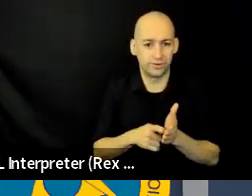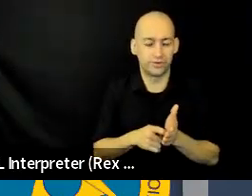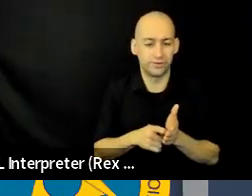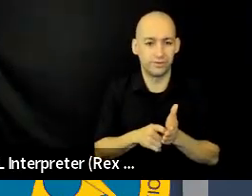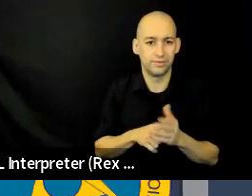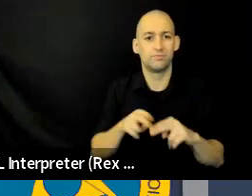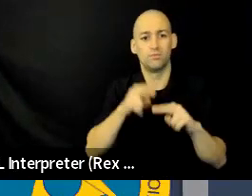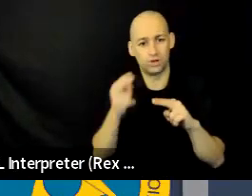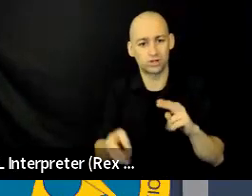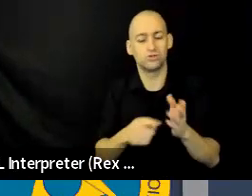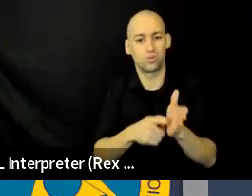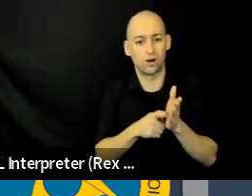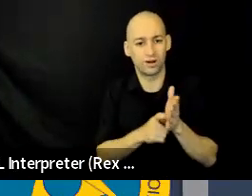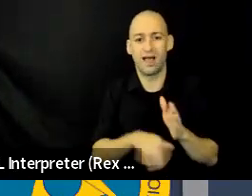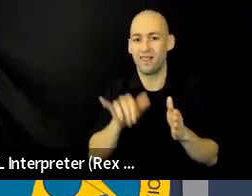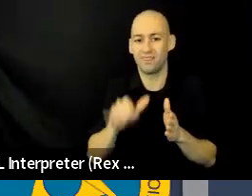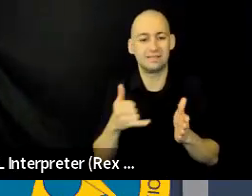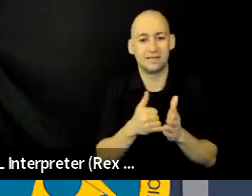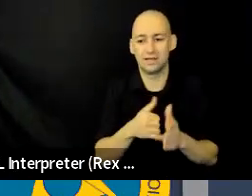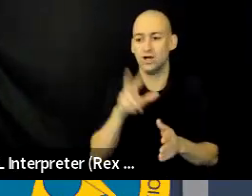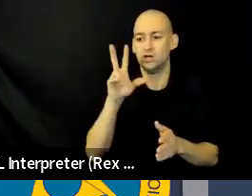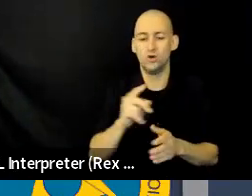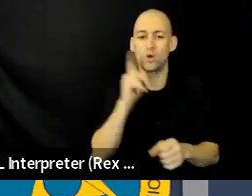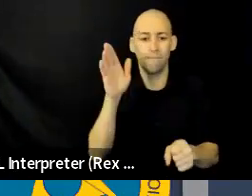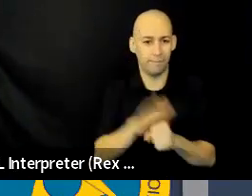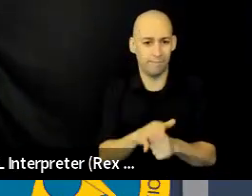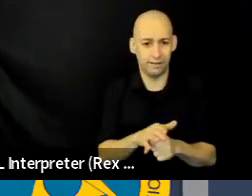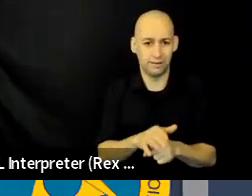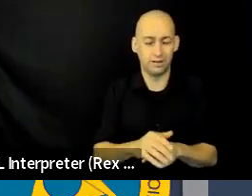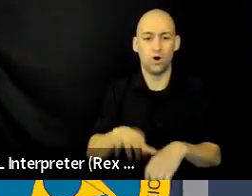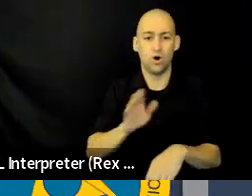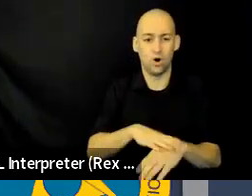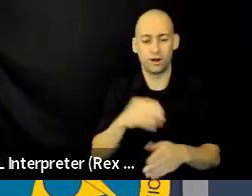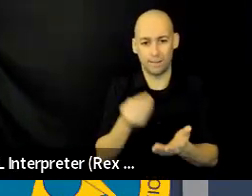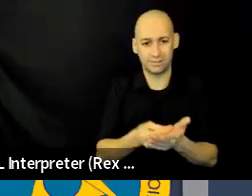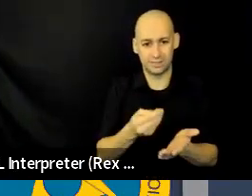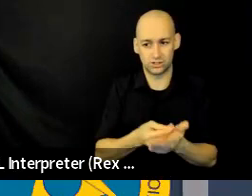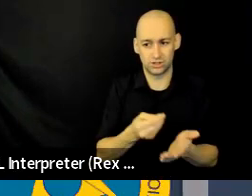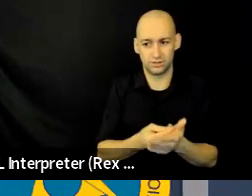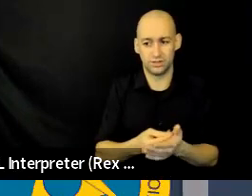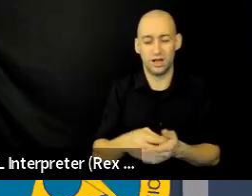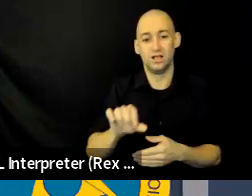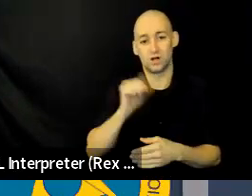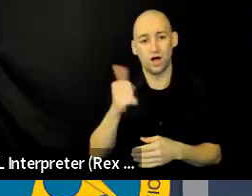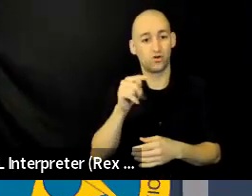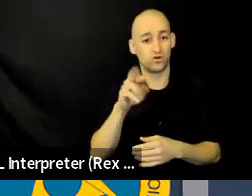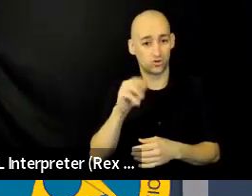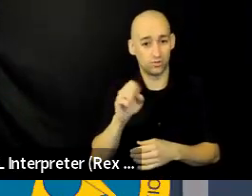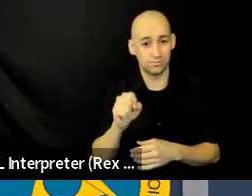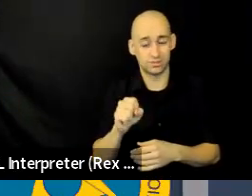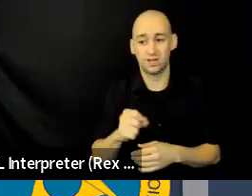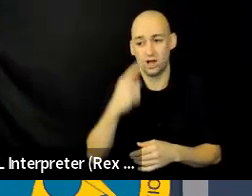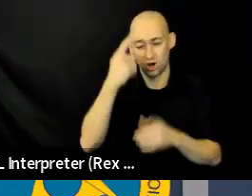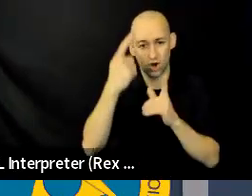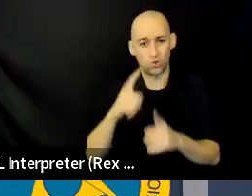required. That's it. There's no commitment on compensation beyond that. There are some other terms that we would just agree